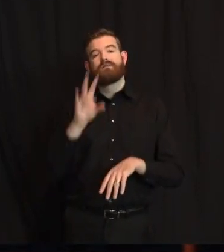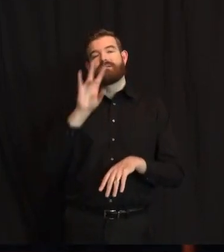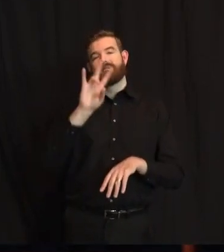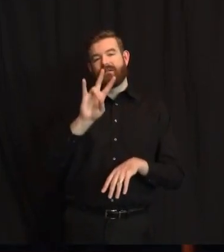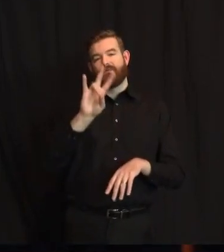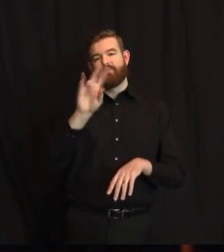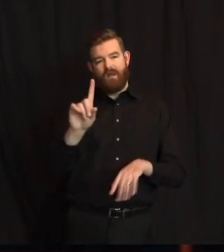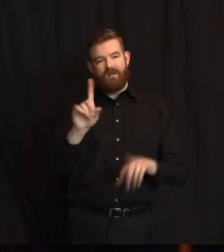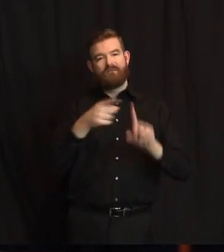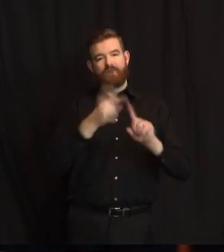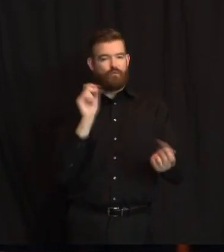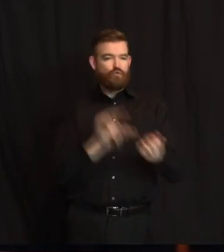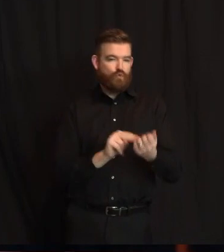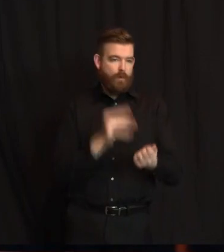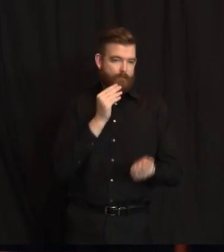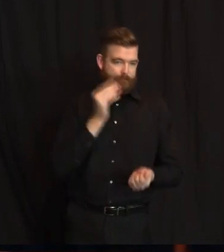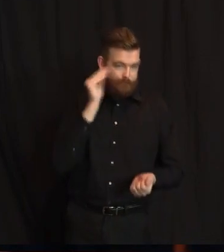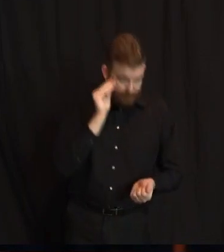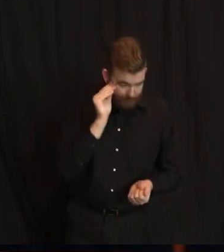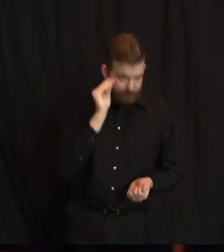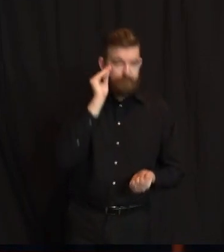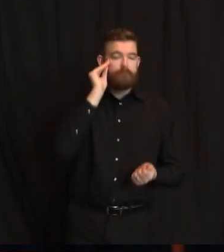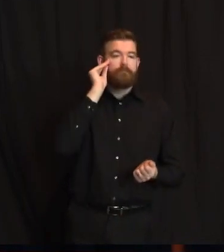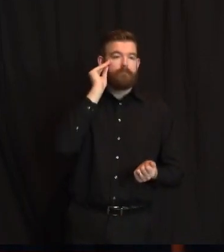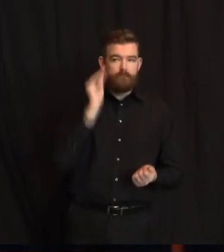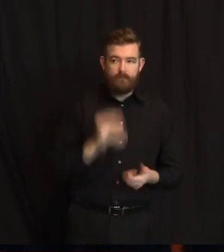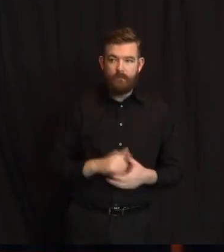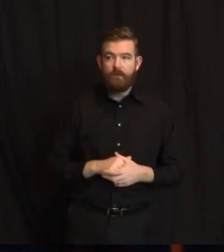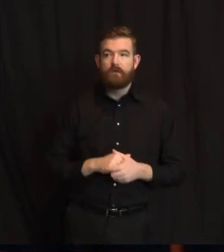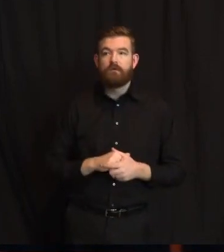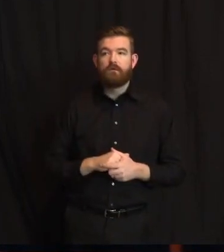care facility clusters or outbreaks.